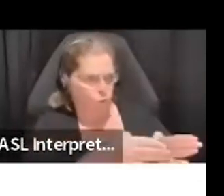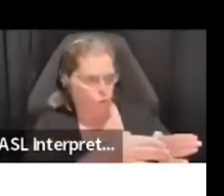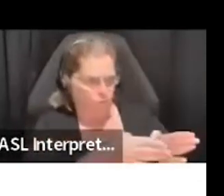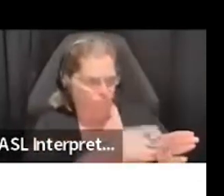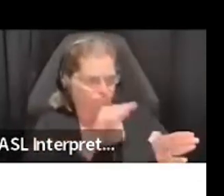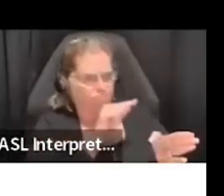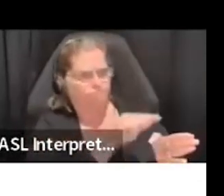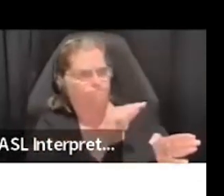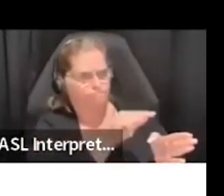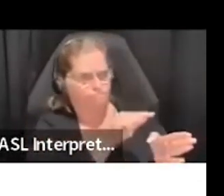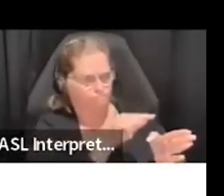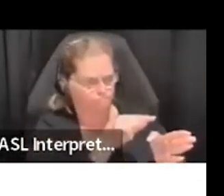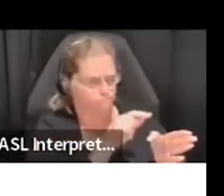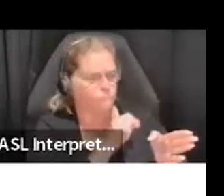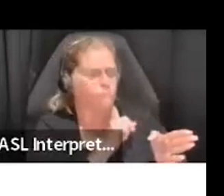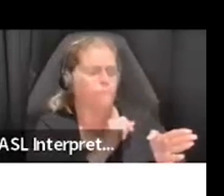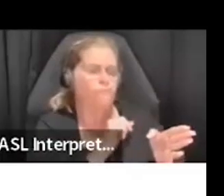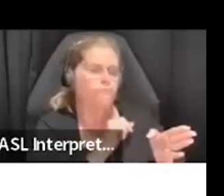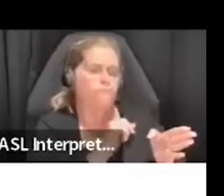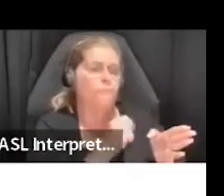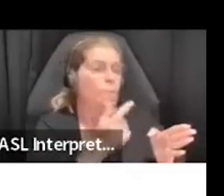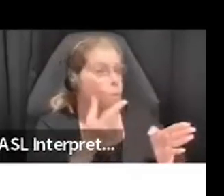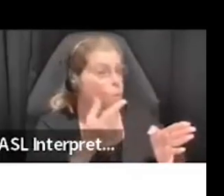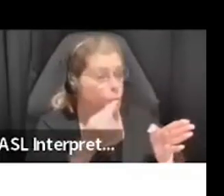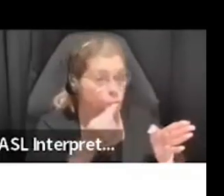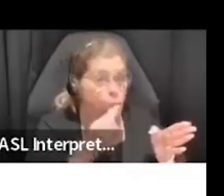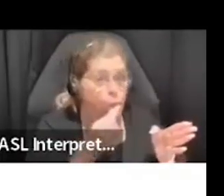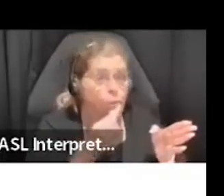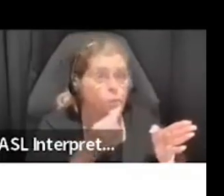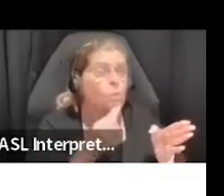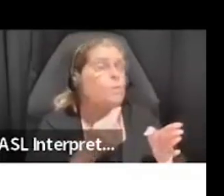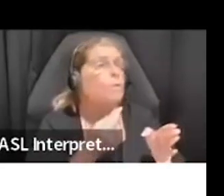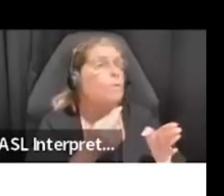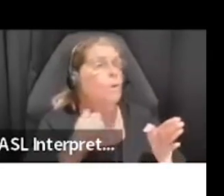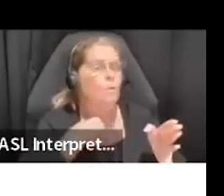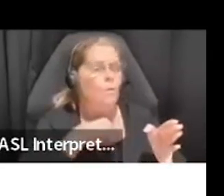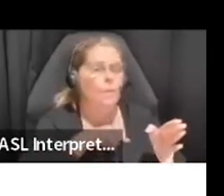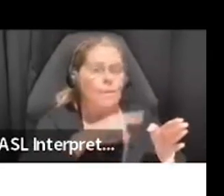that we do and need for kids